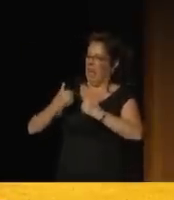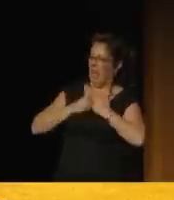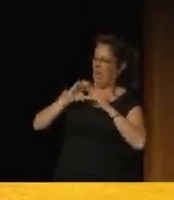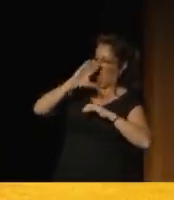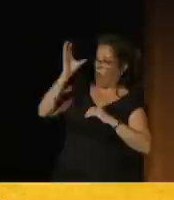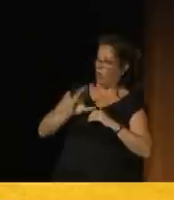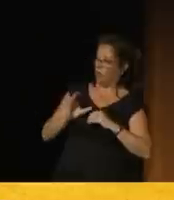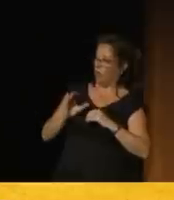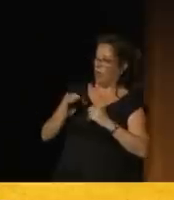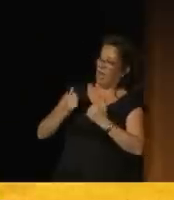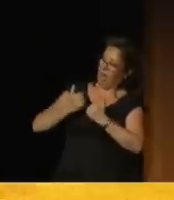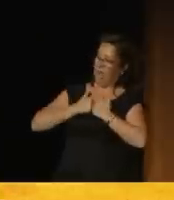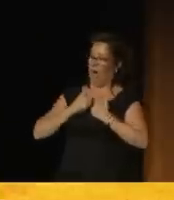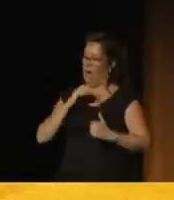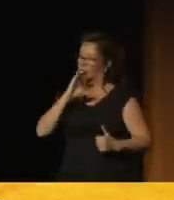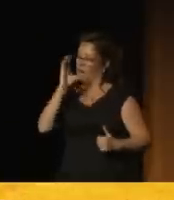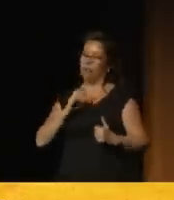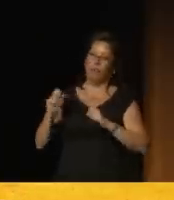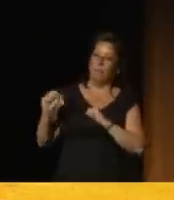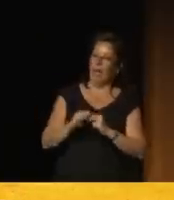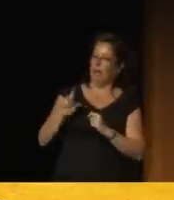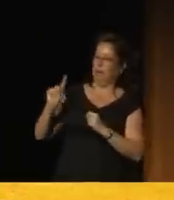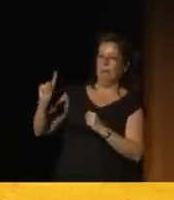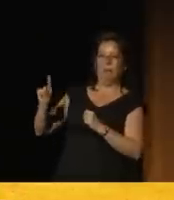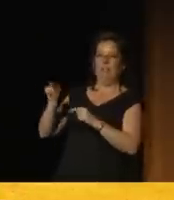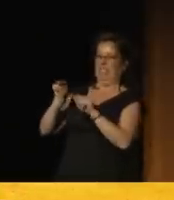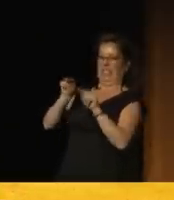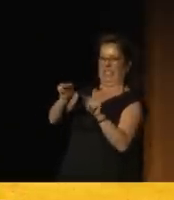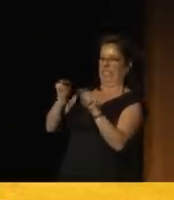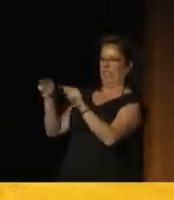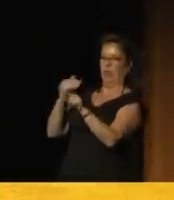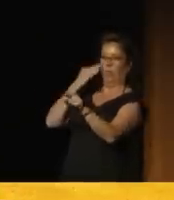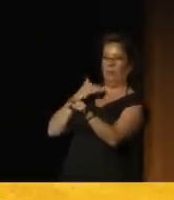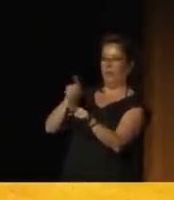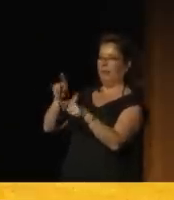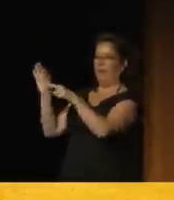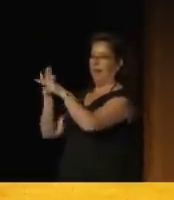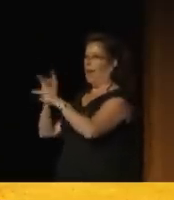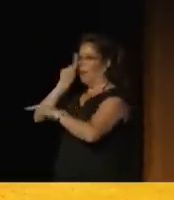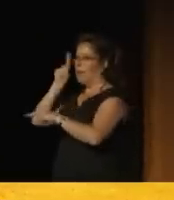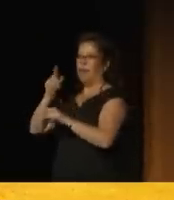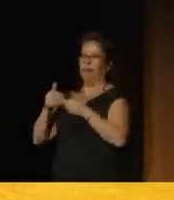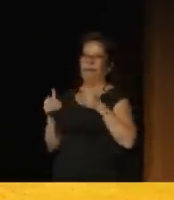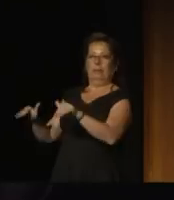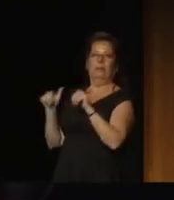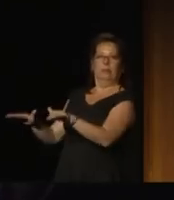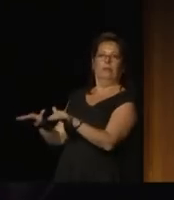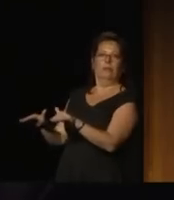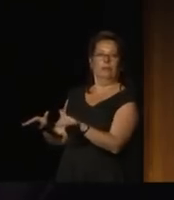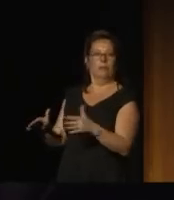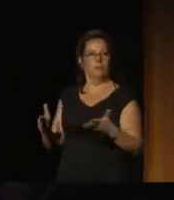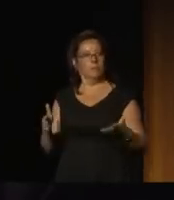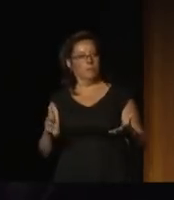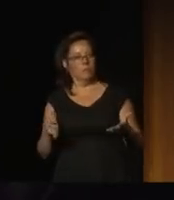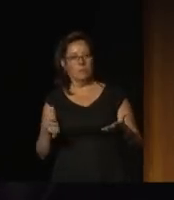You like those words? I want my country back. That's a very common refrain when you get below the Mason-Dixon line and the